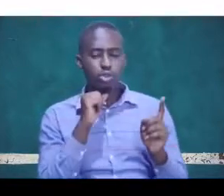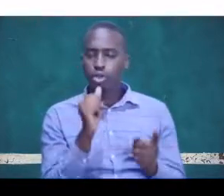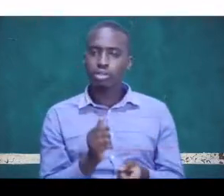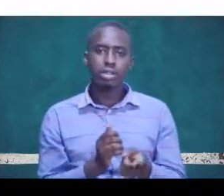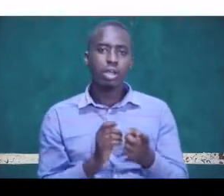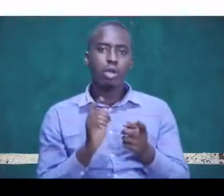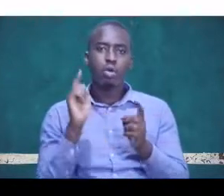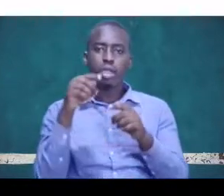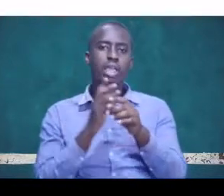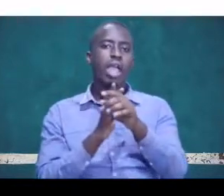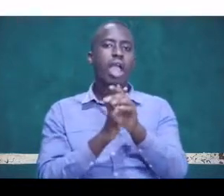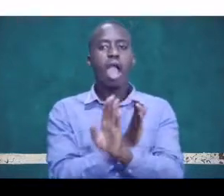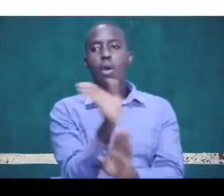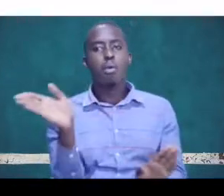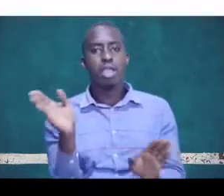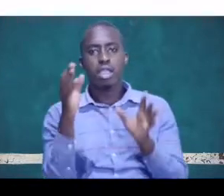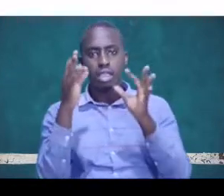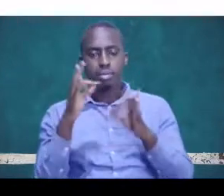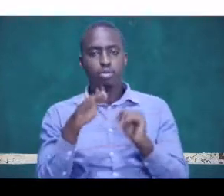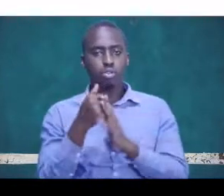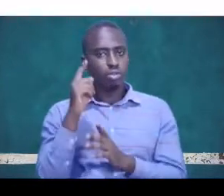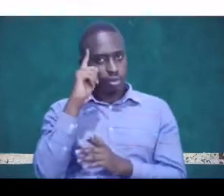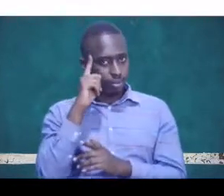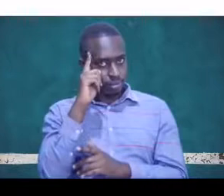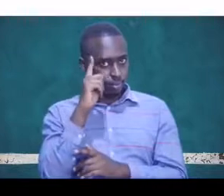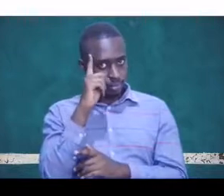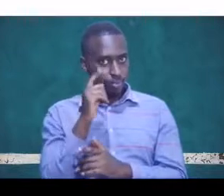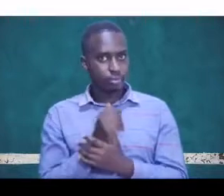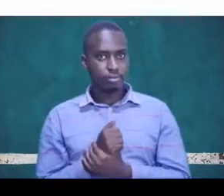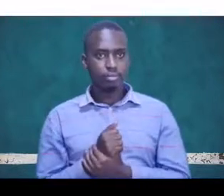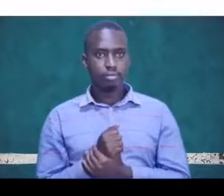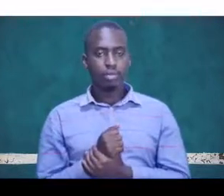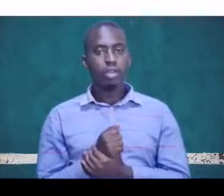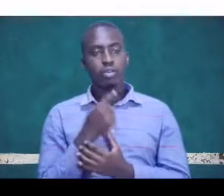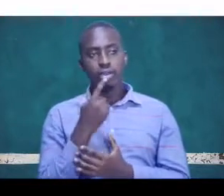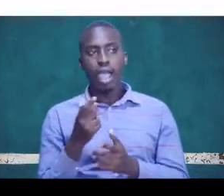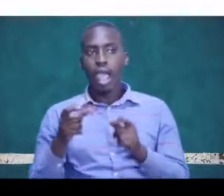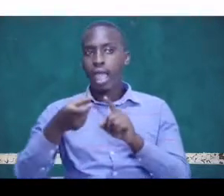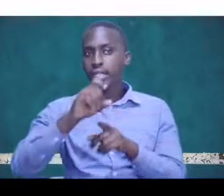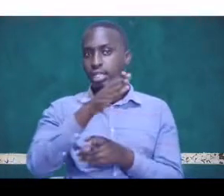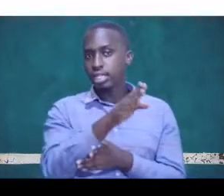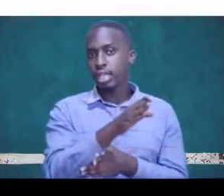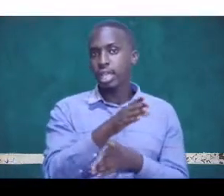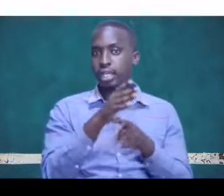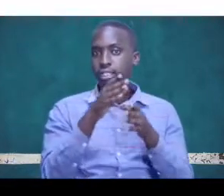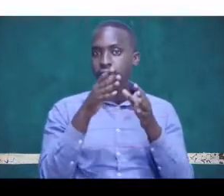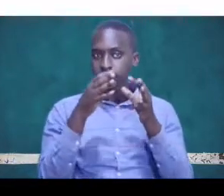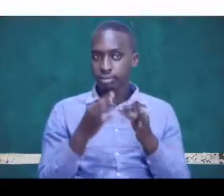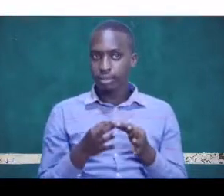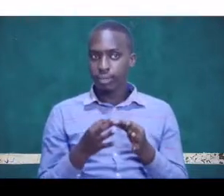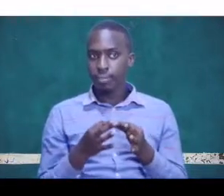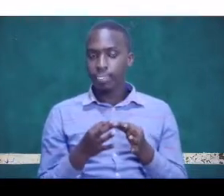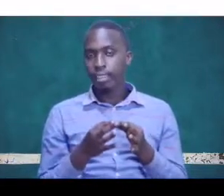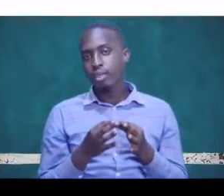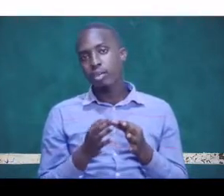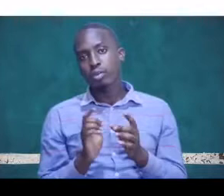away from what we are thinking. So it is like adding here, so where you are saying the things, you are